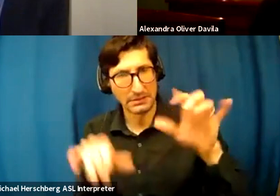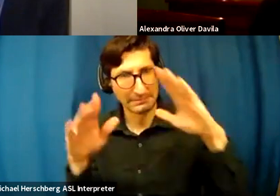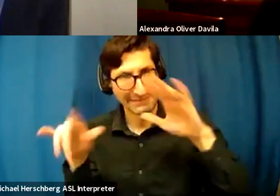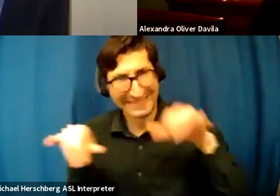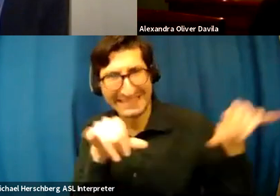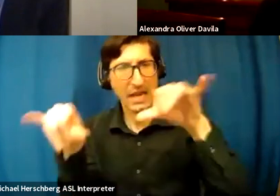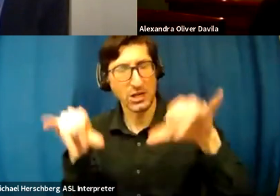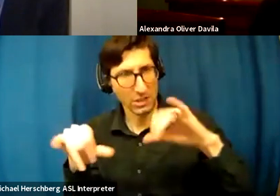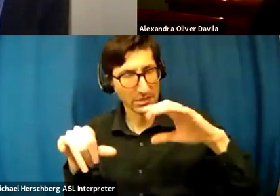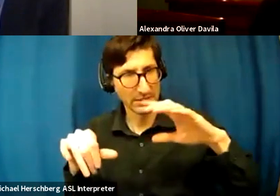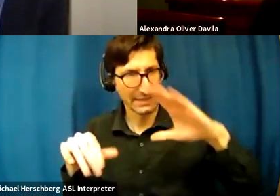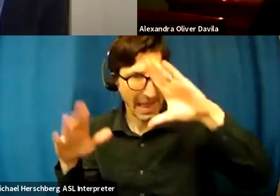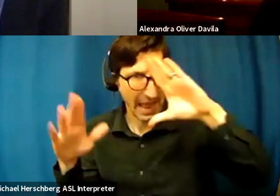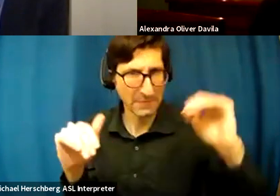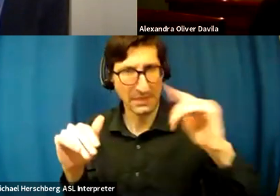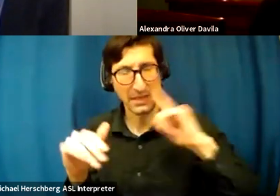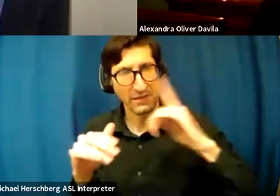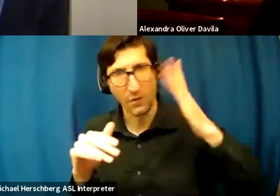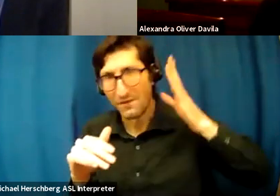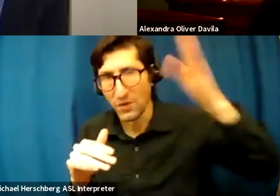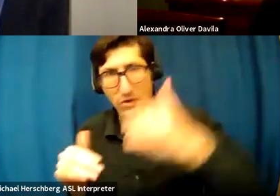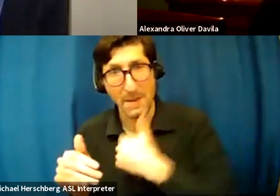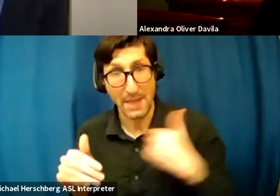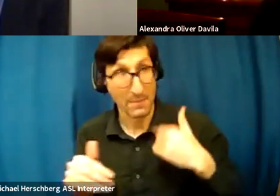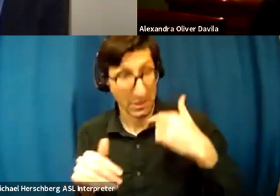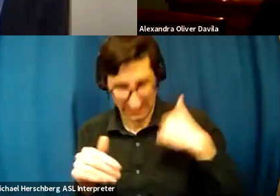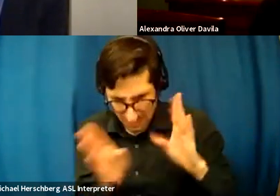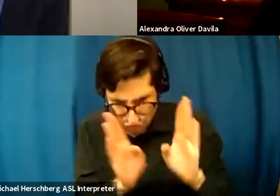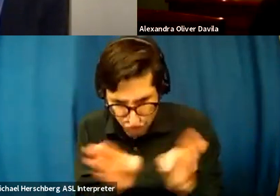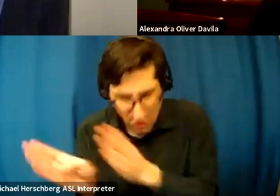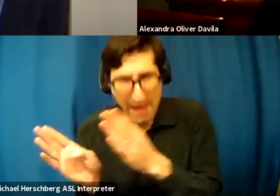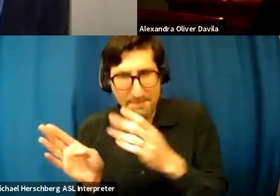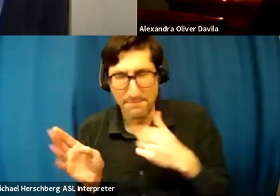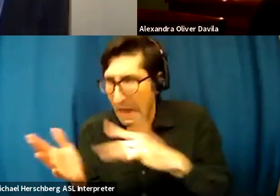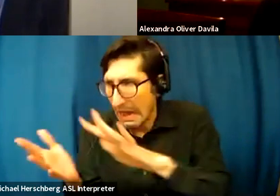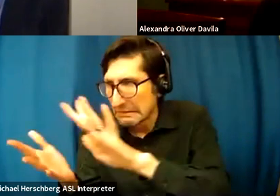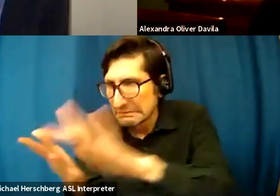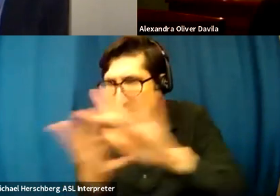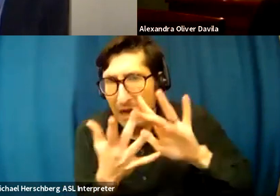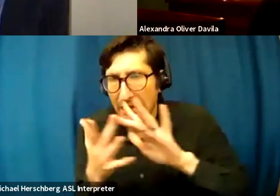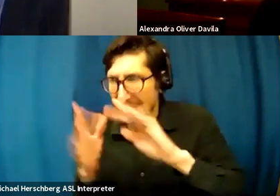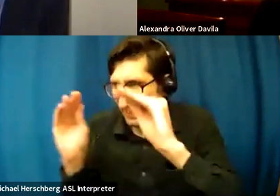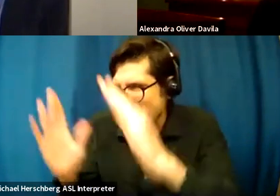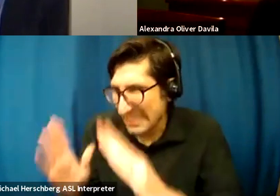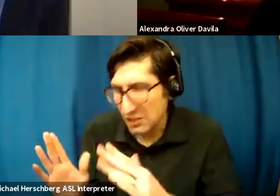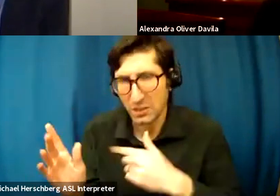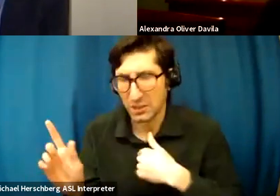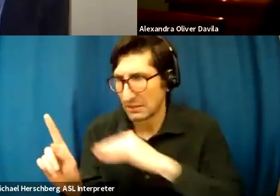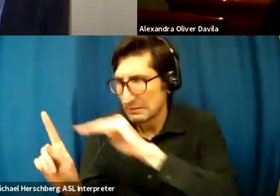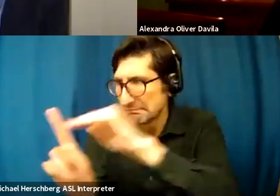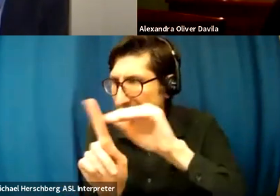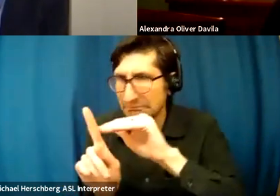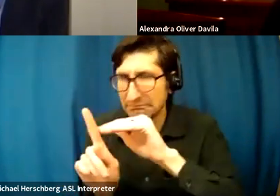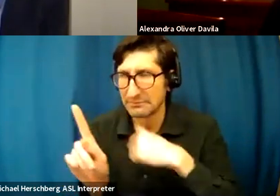through the hours of prep that I do, through going through multiple ways and reaching out to teachers and different,